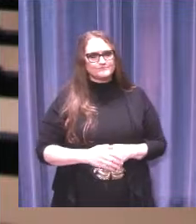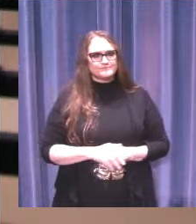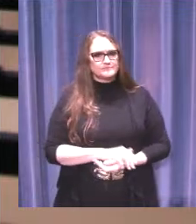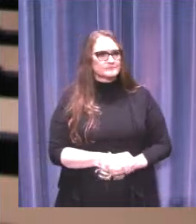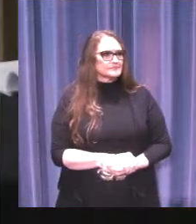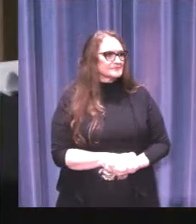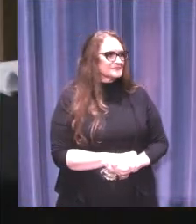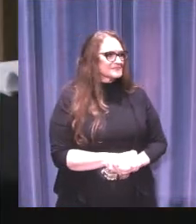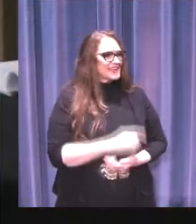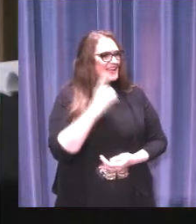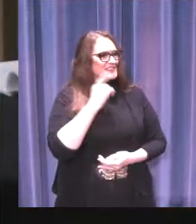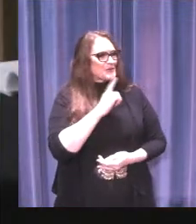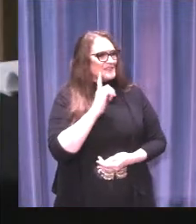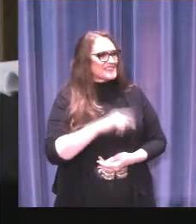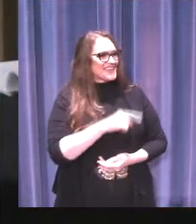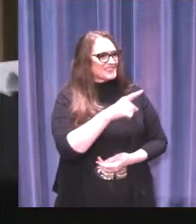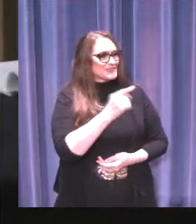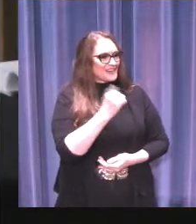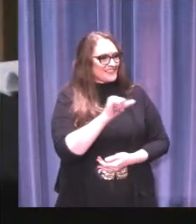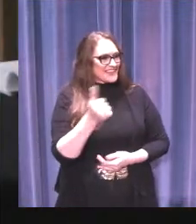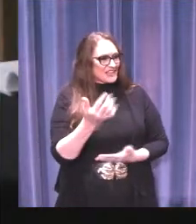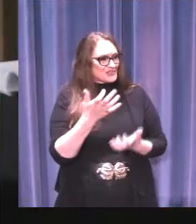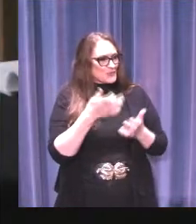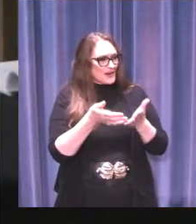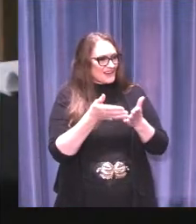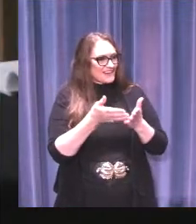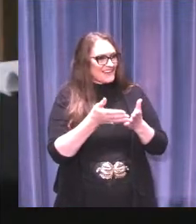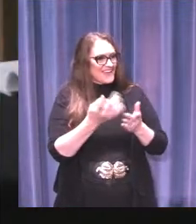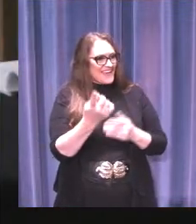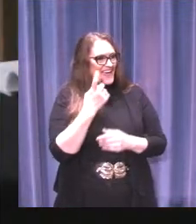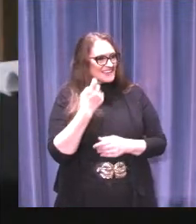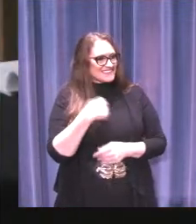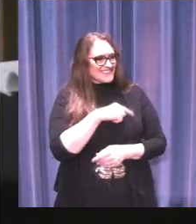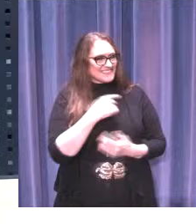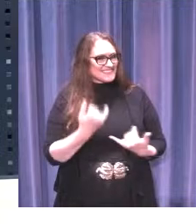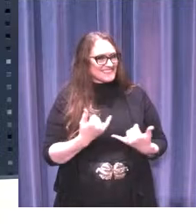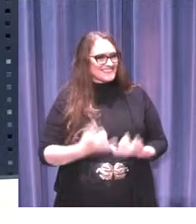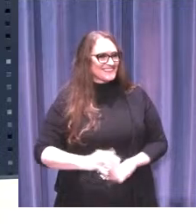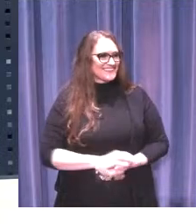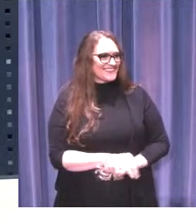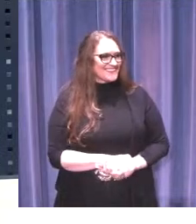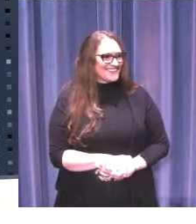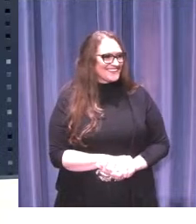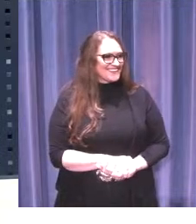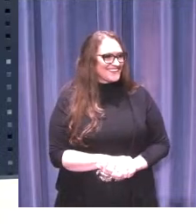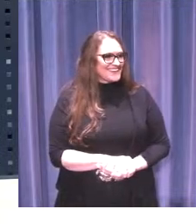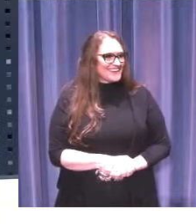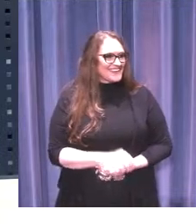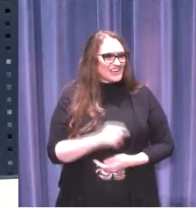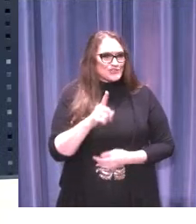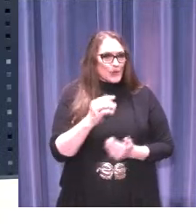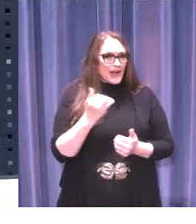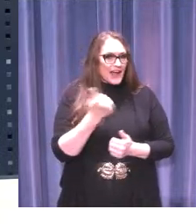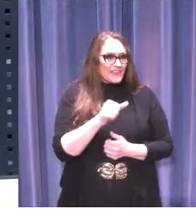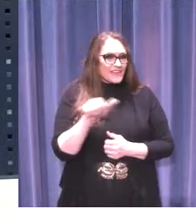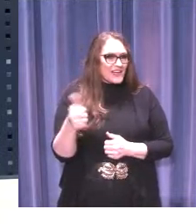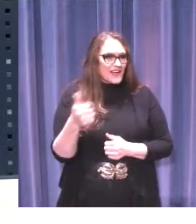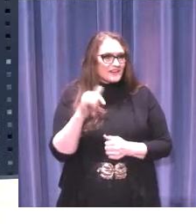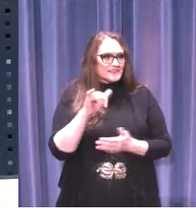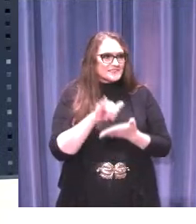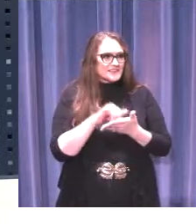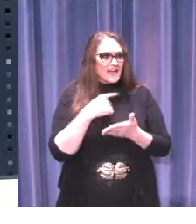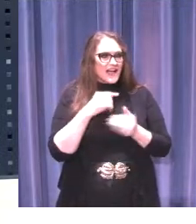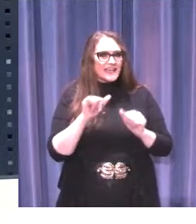I think you have the answer on that. Is there anything else you'd like to ask us at this time? Is there anything else that I